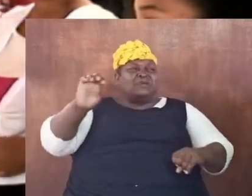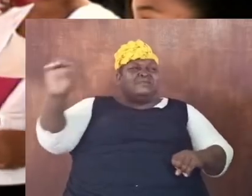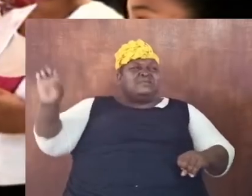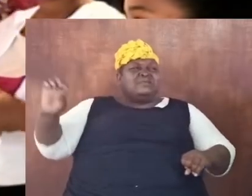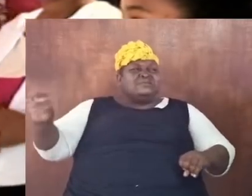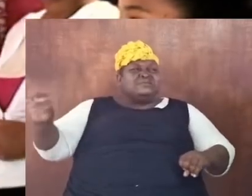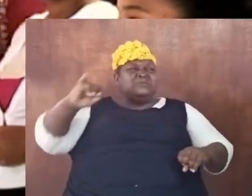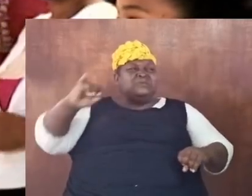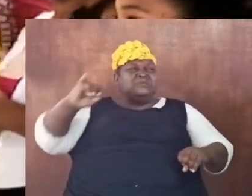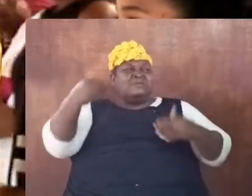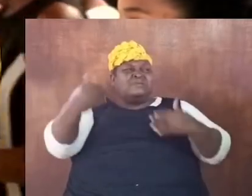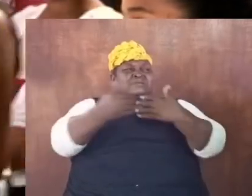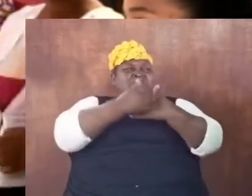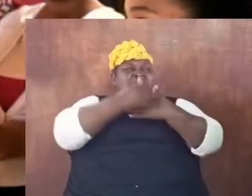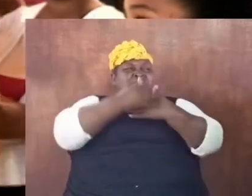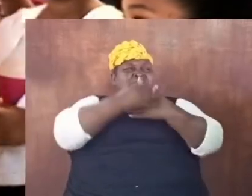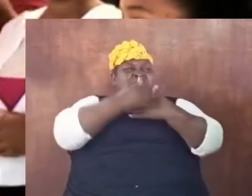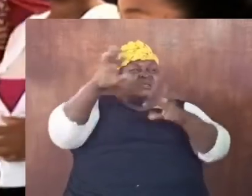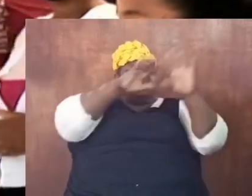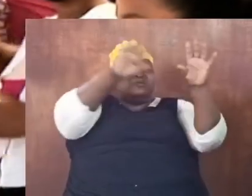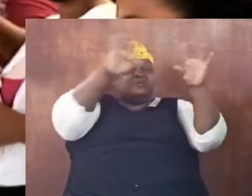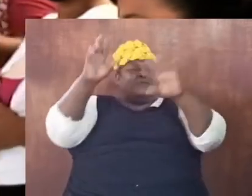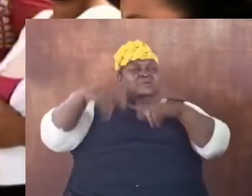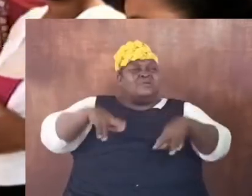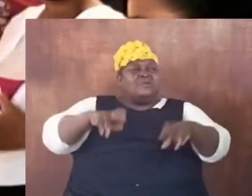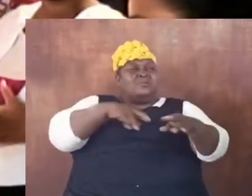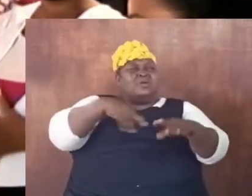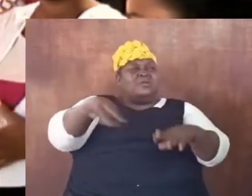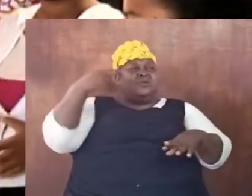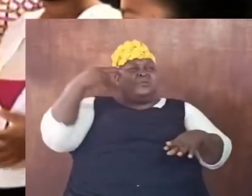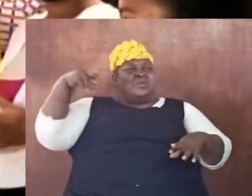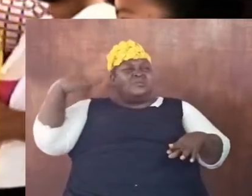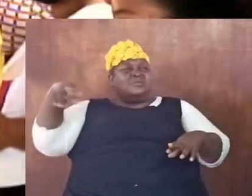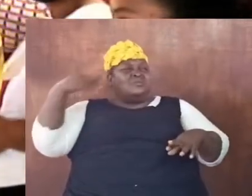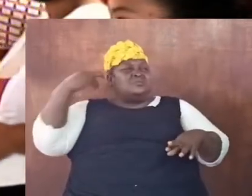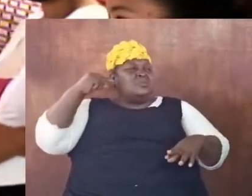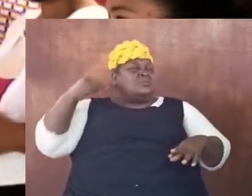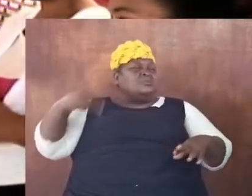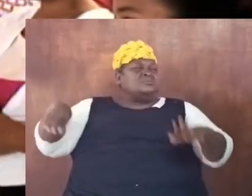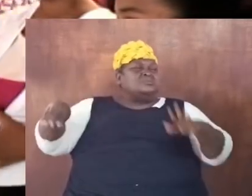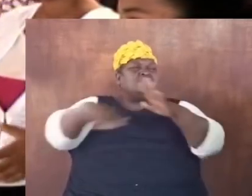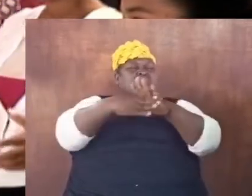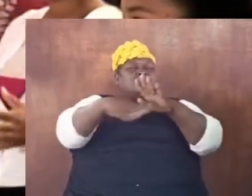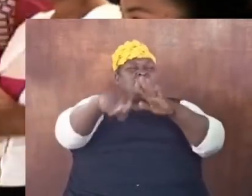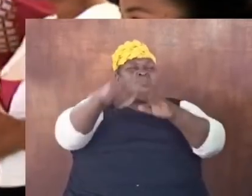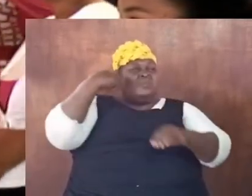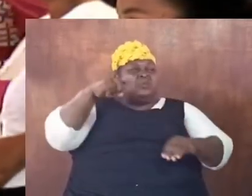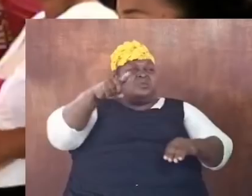Let's be all the shining we burn when the ring goes gone.